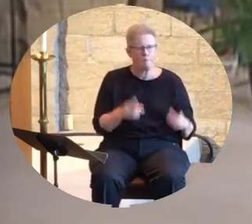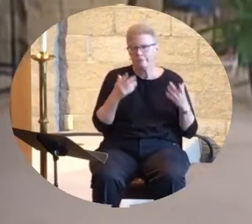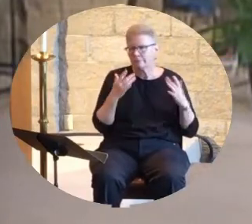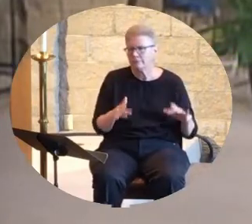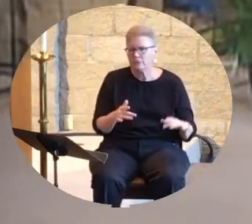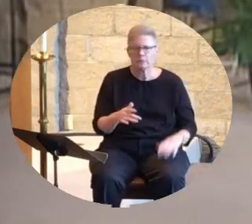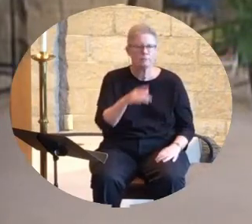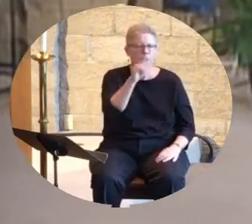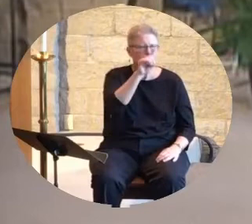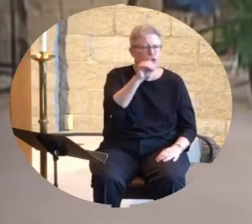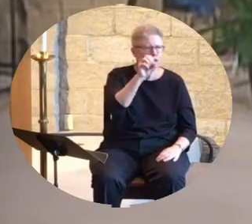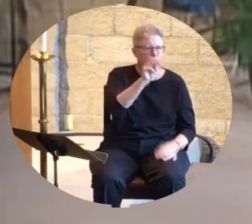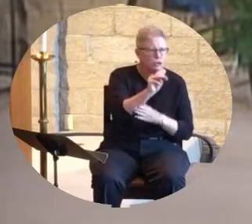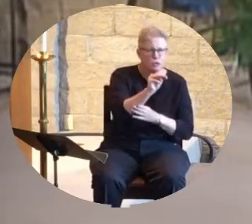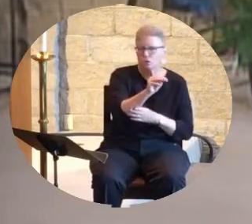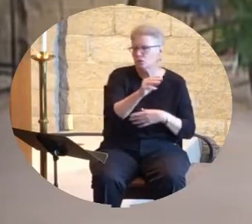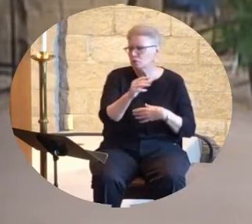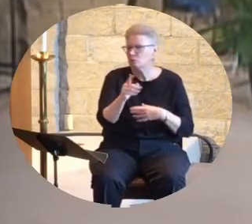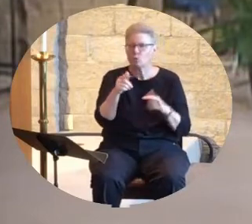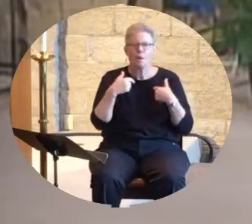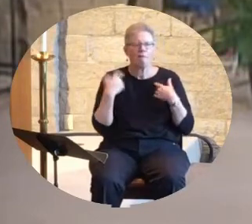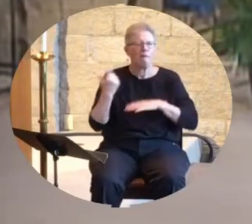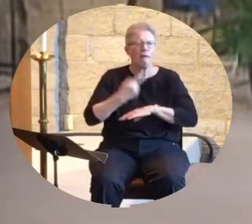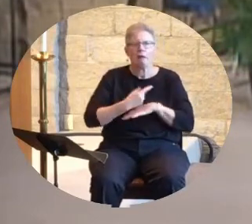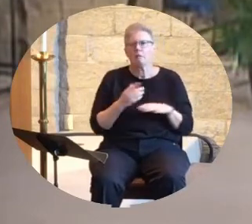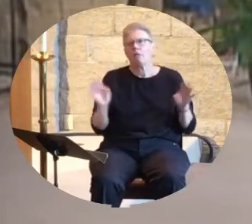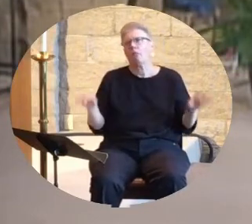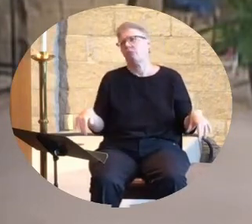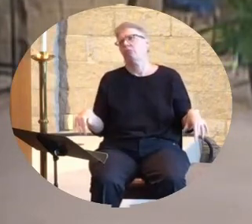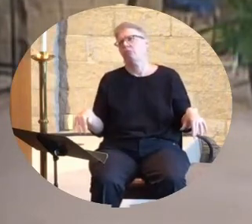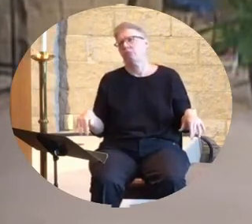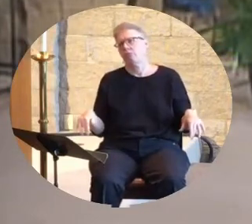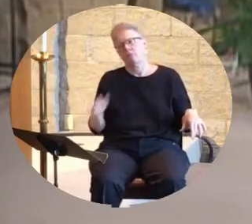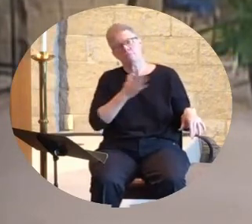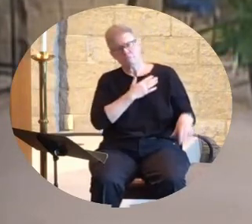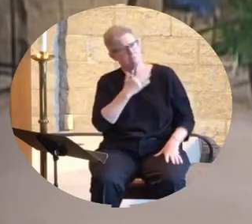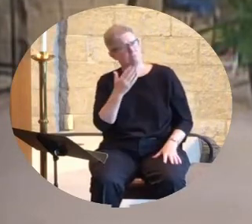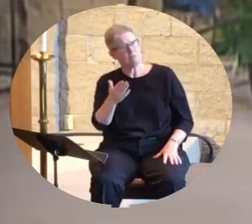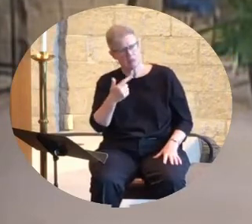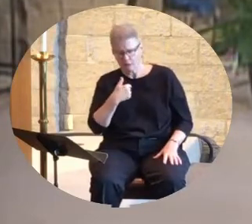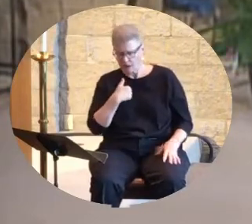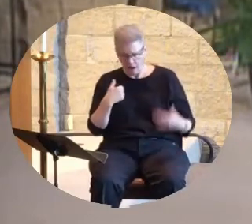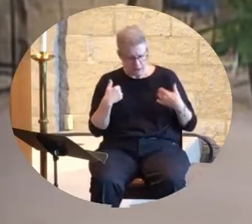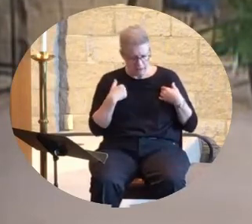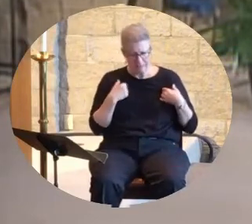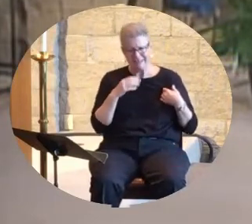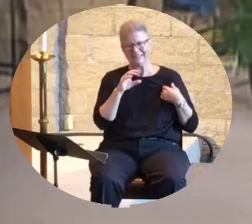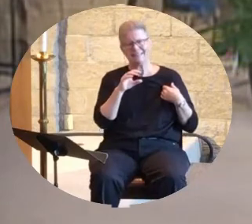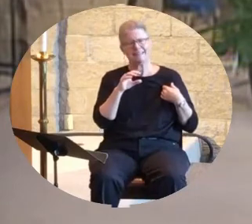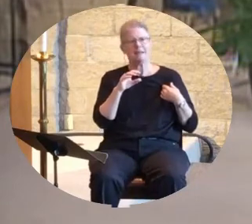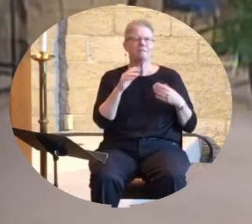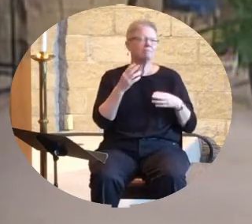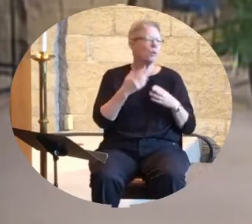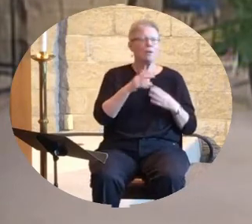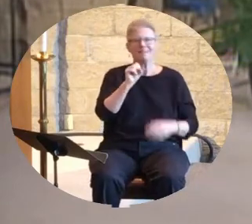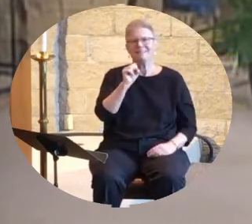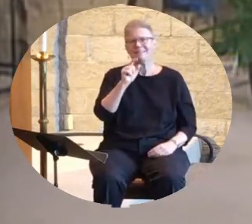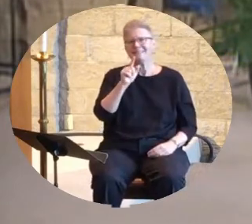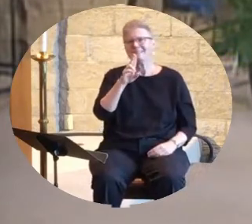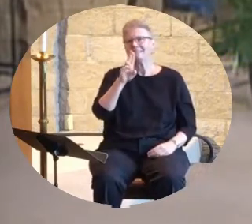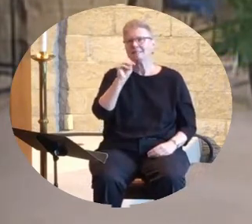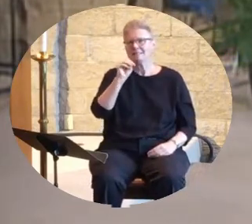Zooming, you're tired of all this, and you have your slump day. And you admit it, I've got a slump day. God help whoever's living with you.